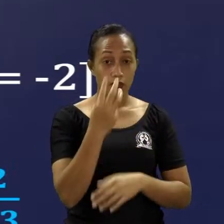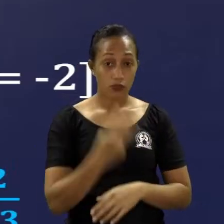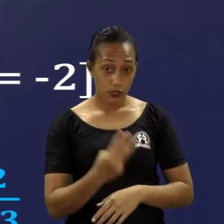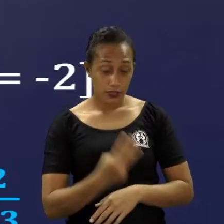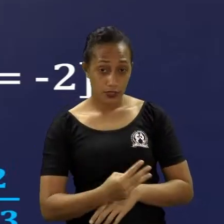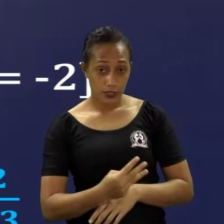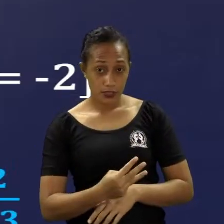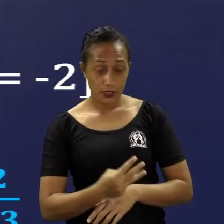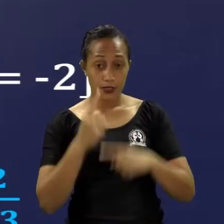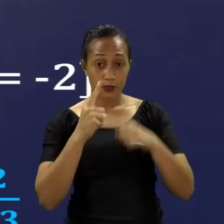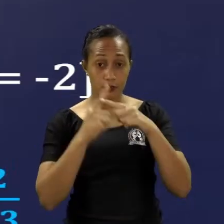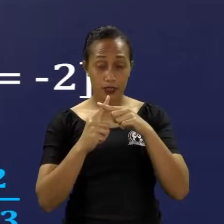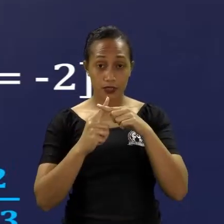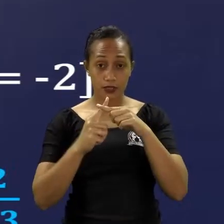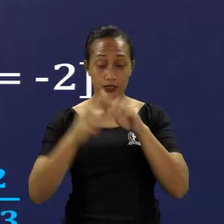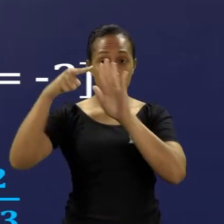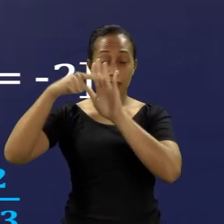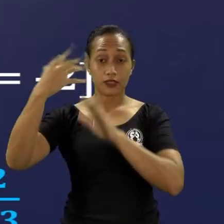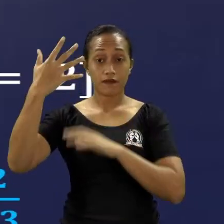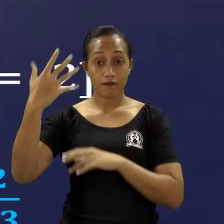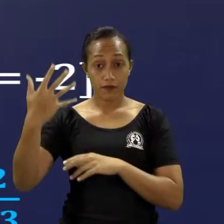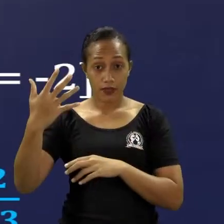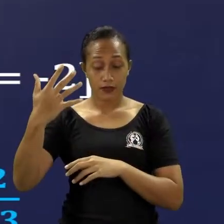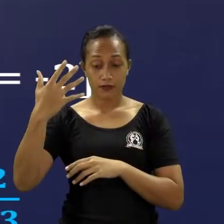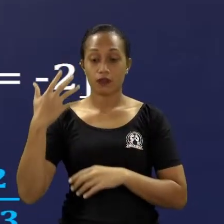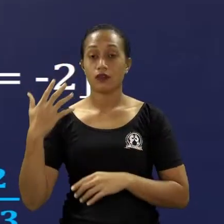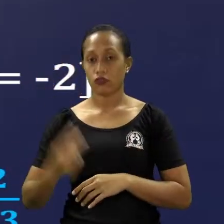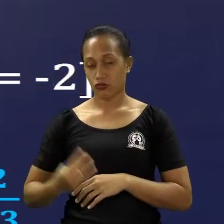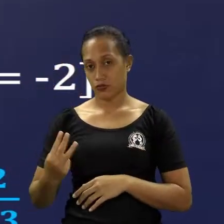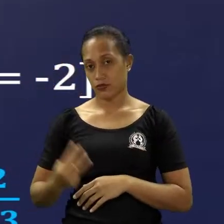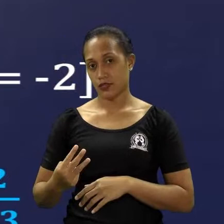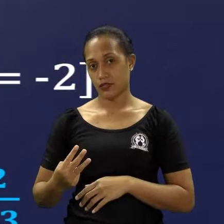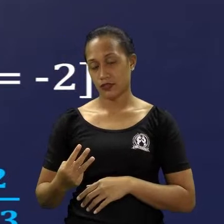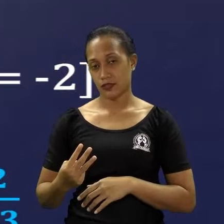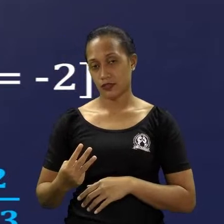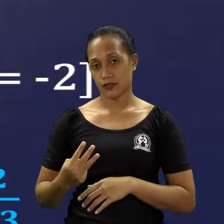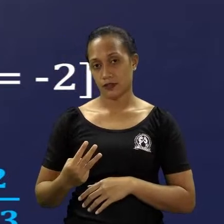13 plus negative 5 over 13.